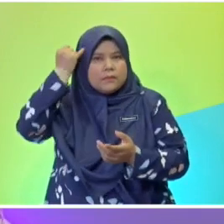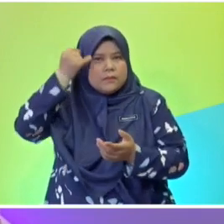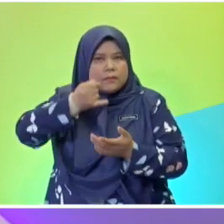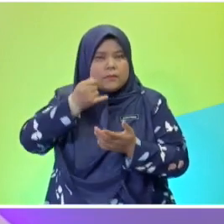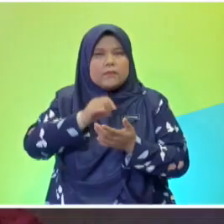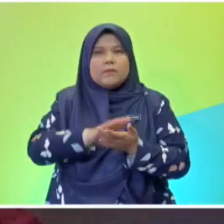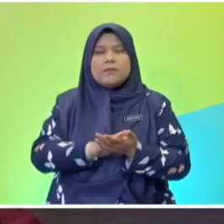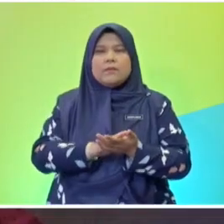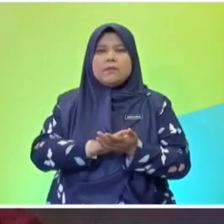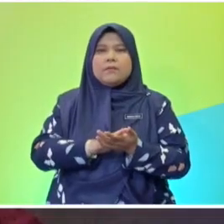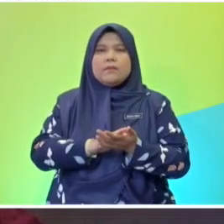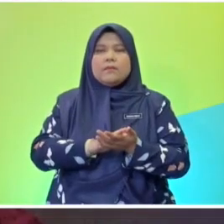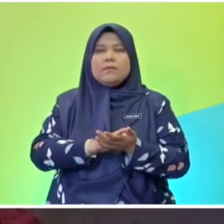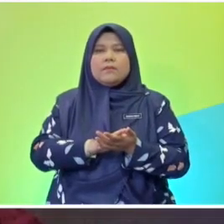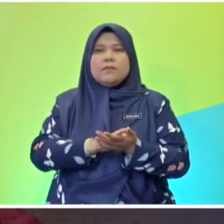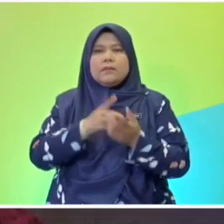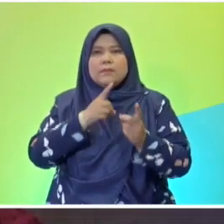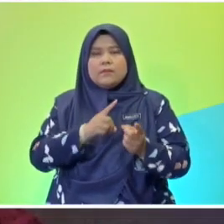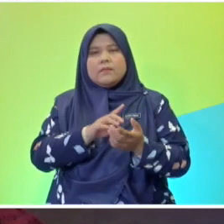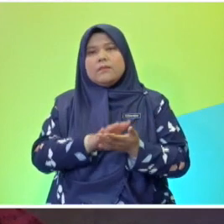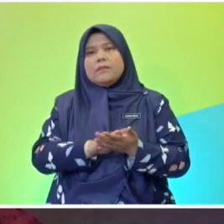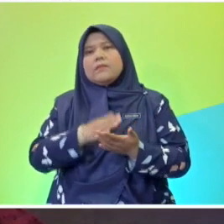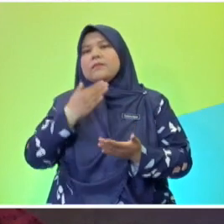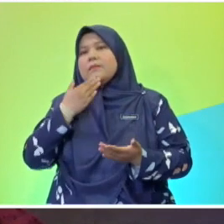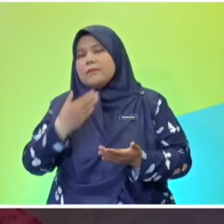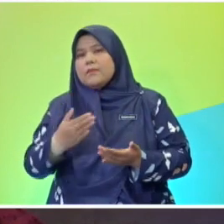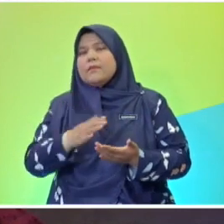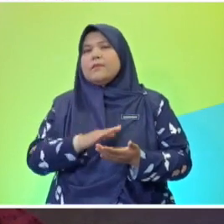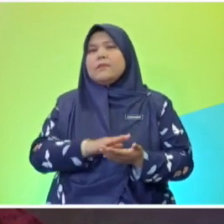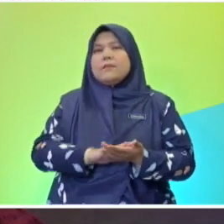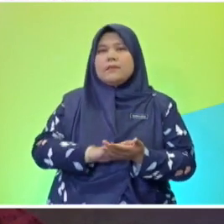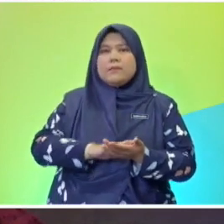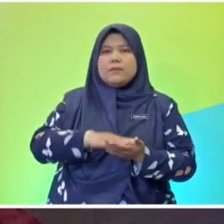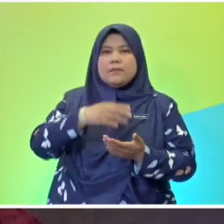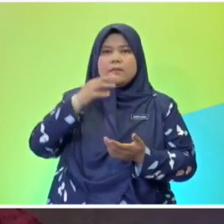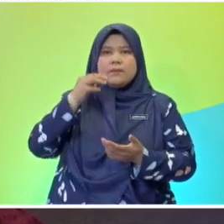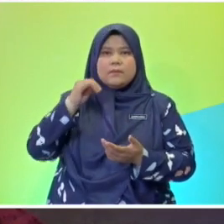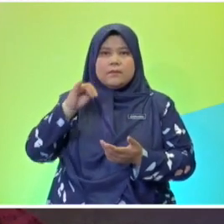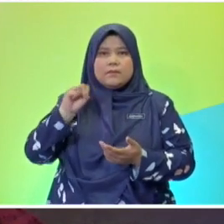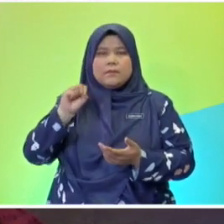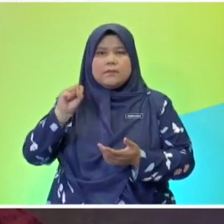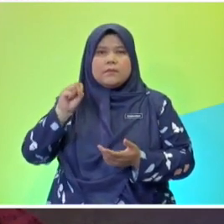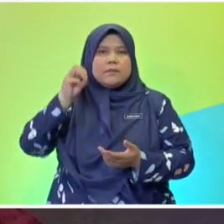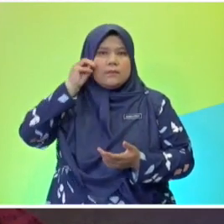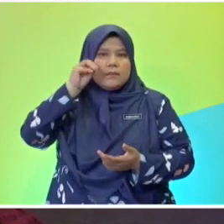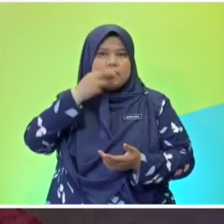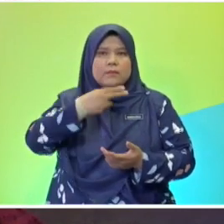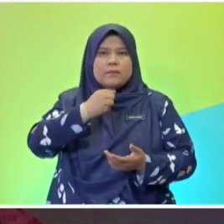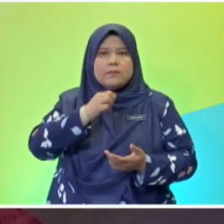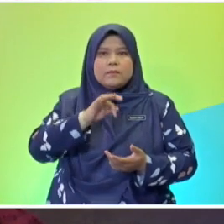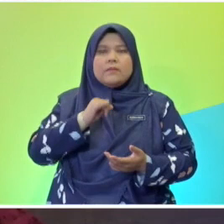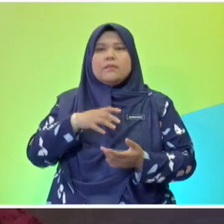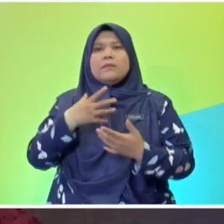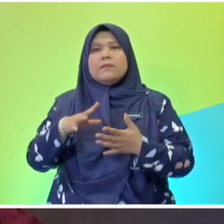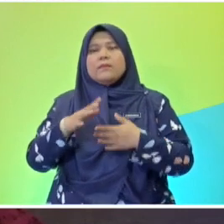required. All right, there you have it. Thank you very much, Miss Hafi, once again for today's very, very insightful session. And thank you